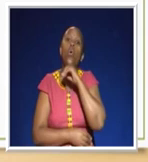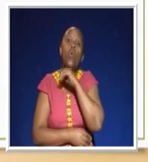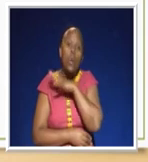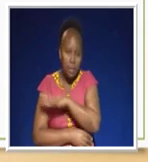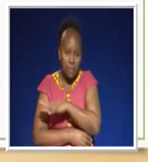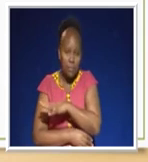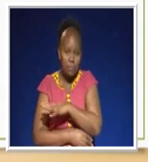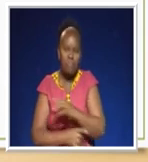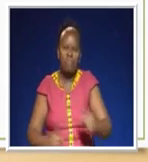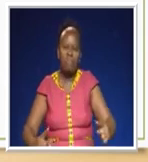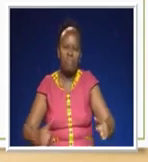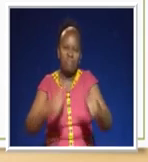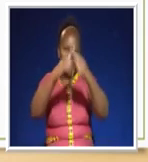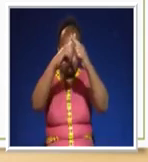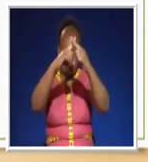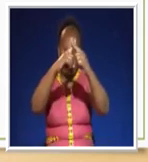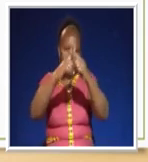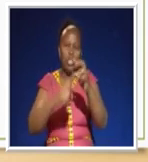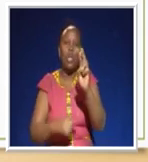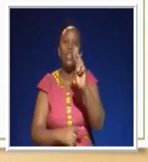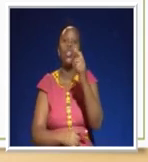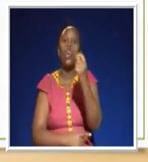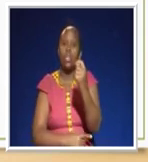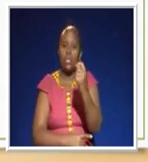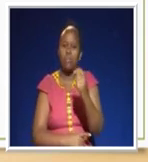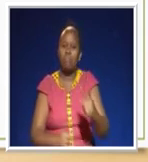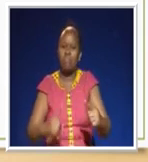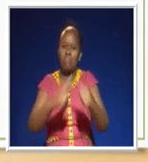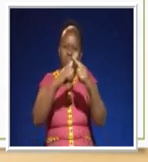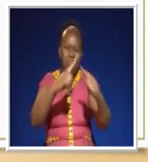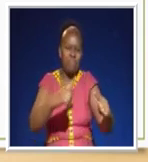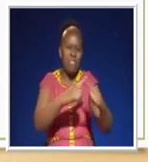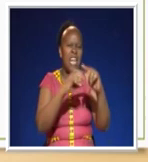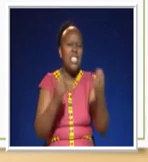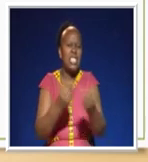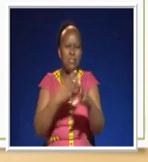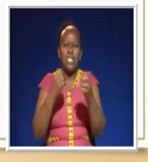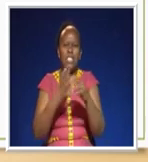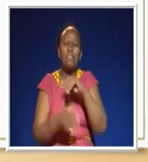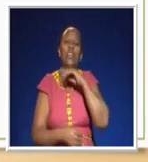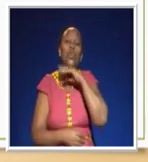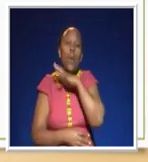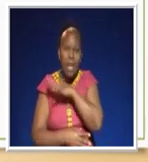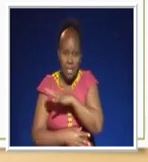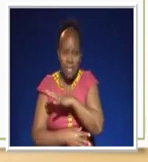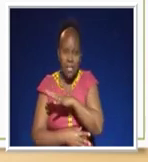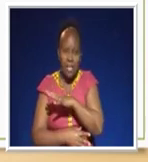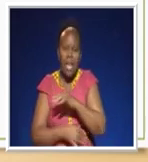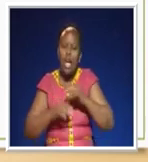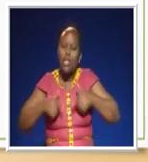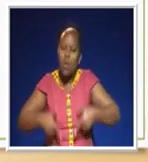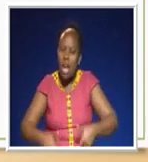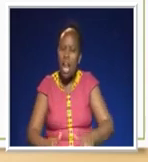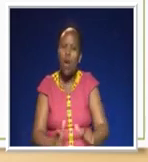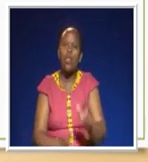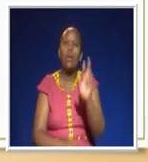are piled up to rot. We pile up the animal and plant wastes and we allow them